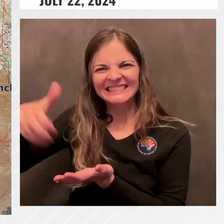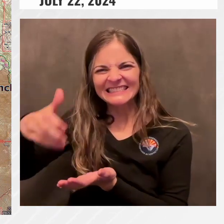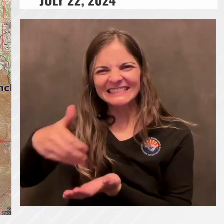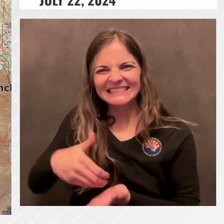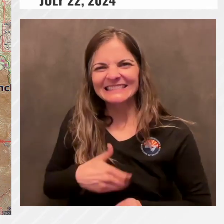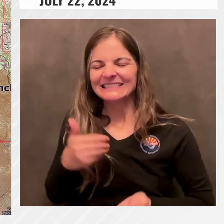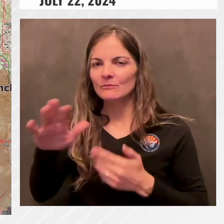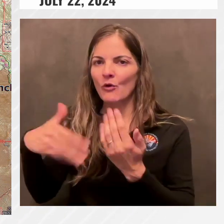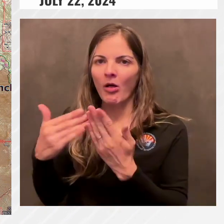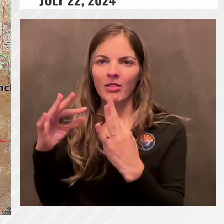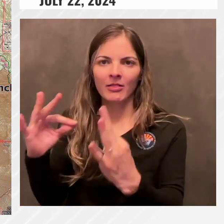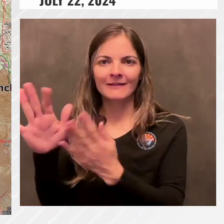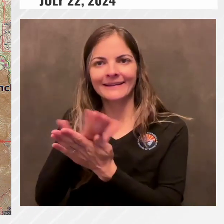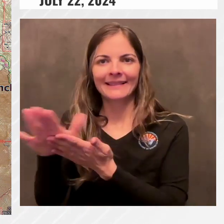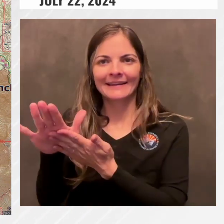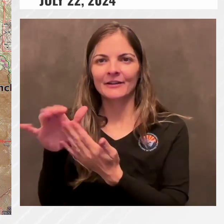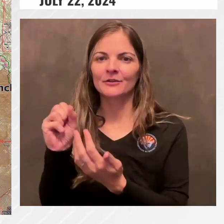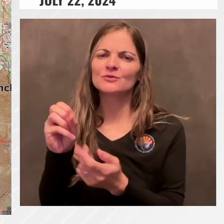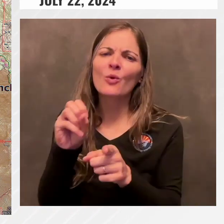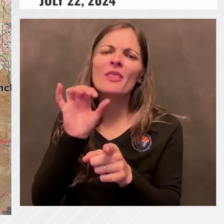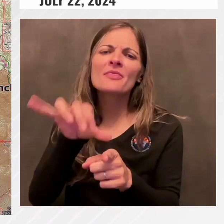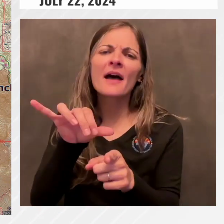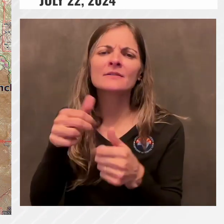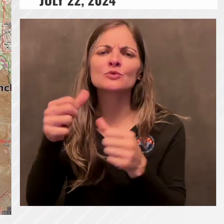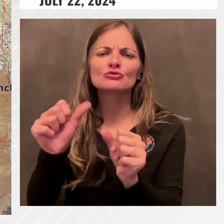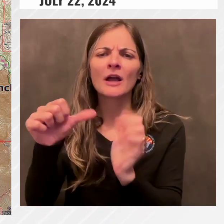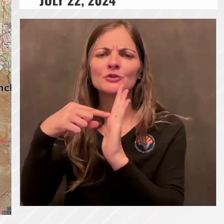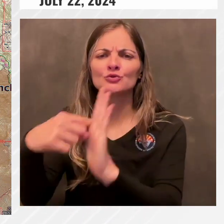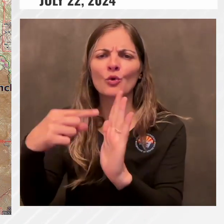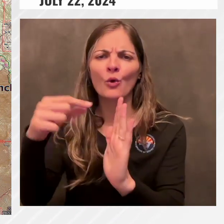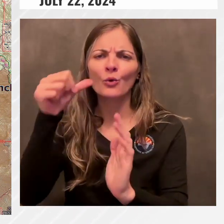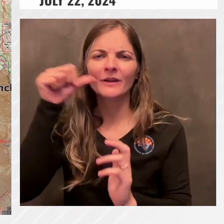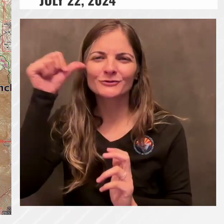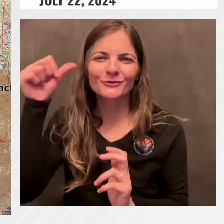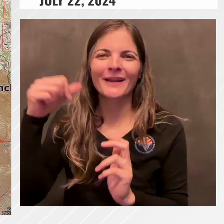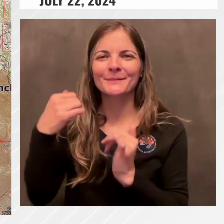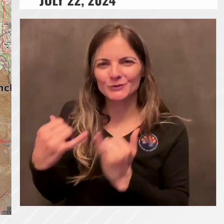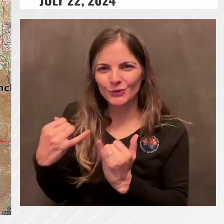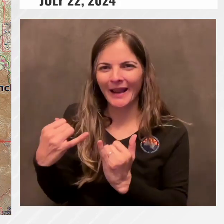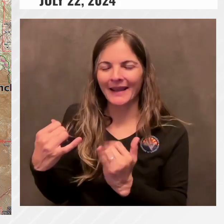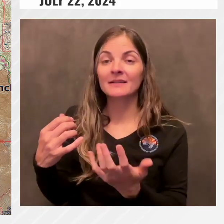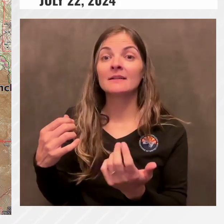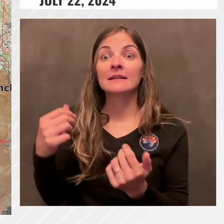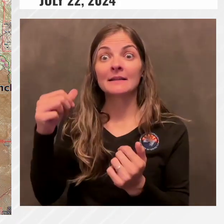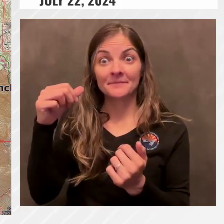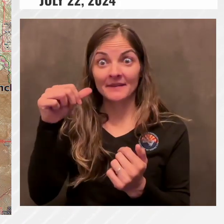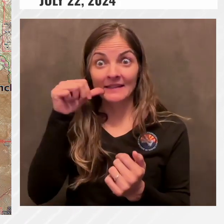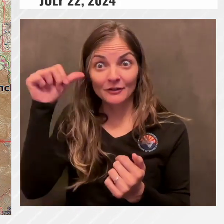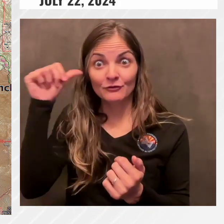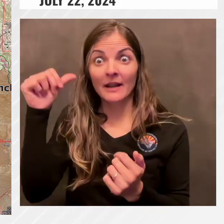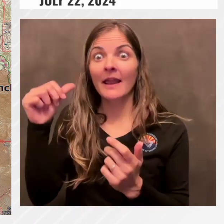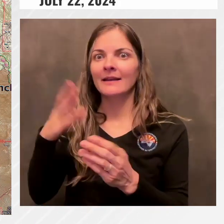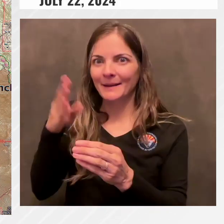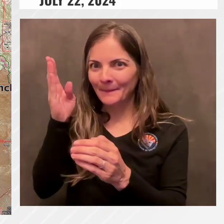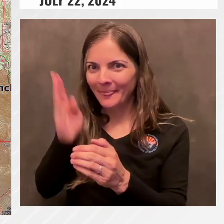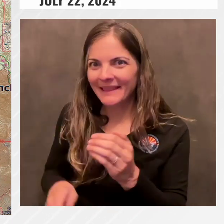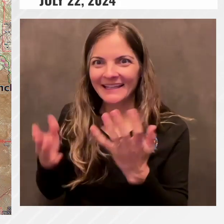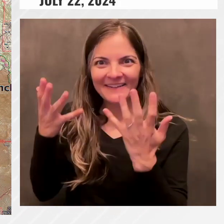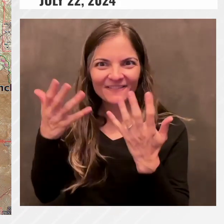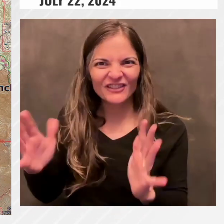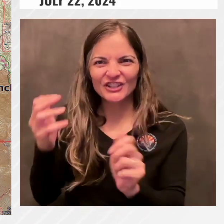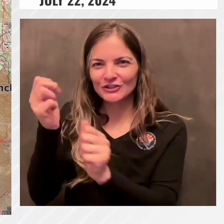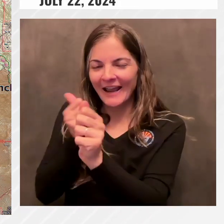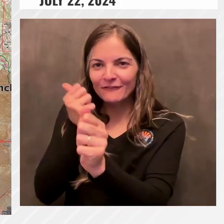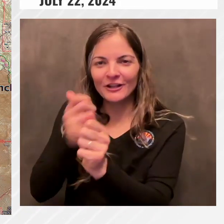on the map identifies as a controlled firing operation. So they completed that firing operation down into Mosquito Creek. Everything was a